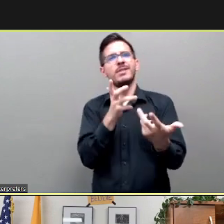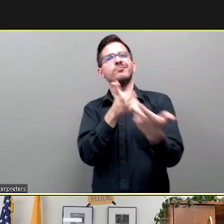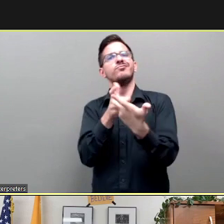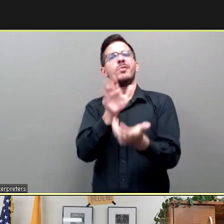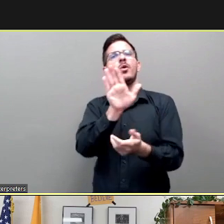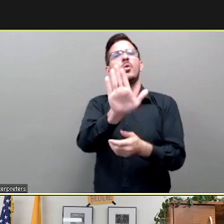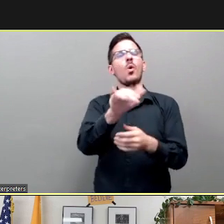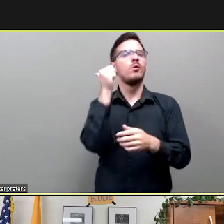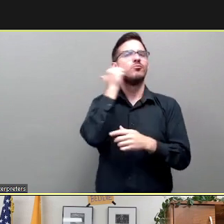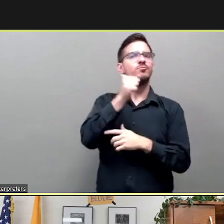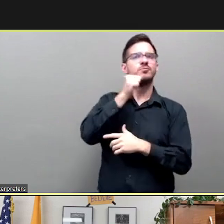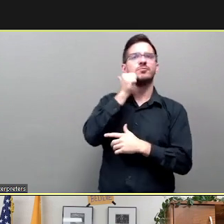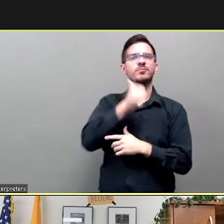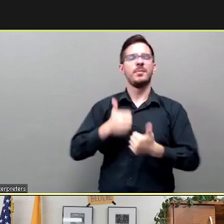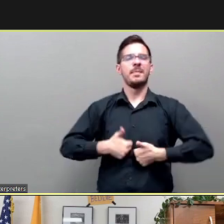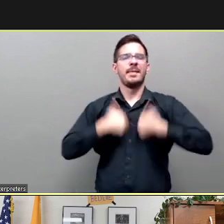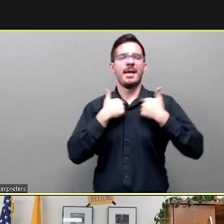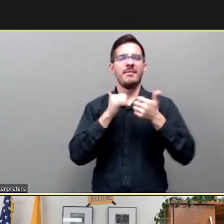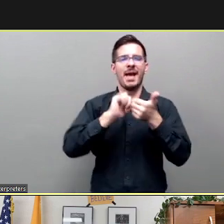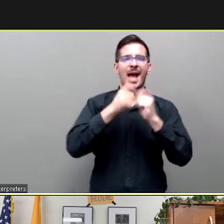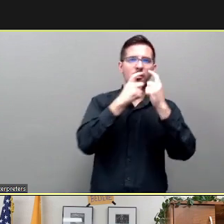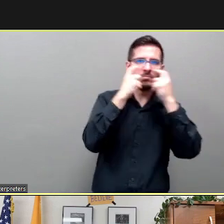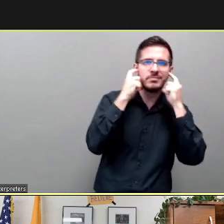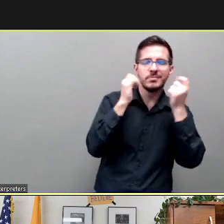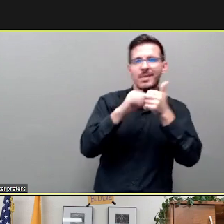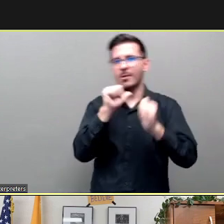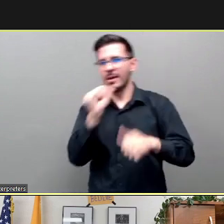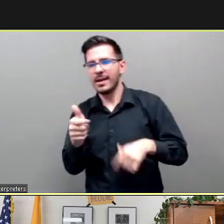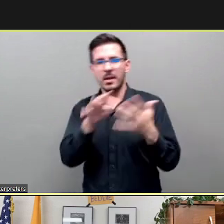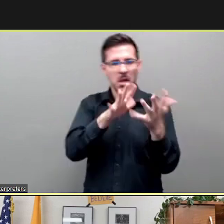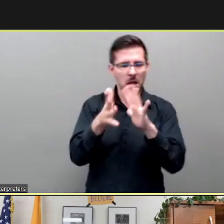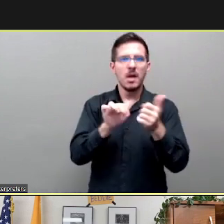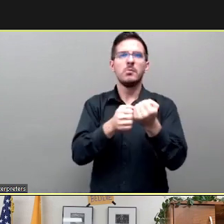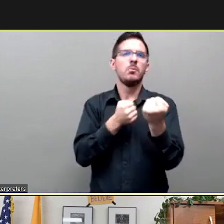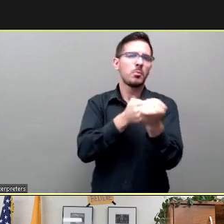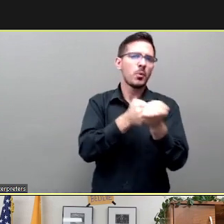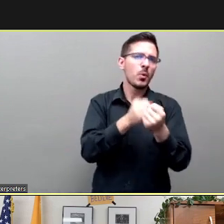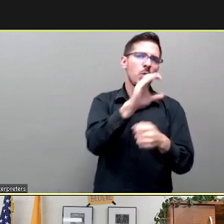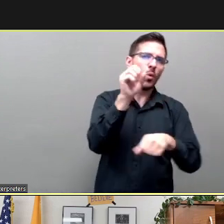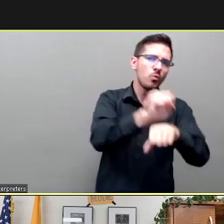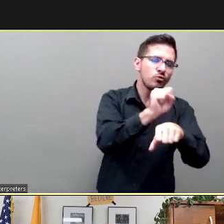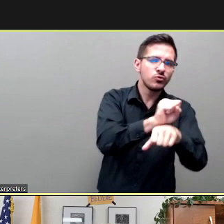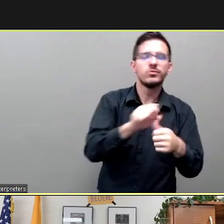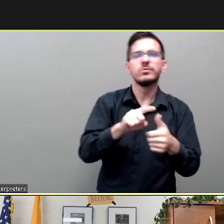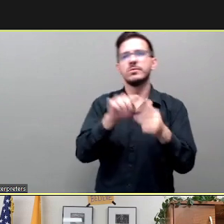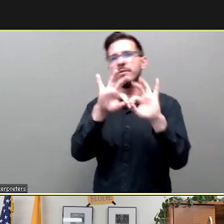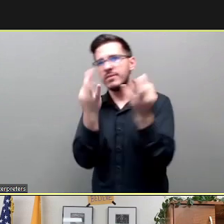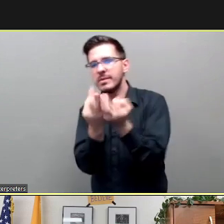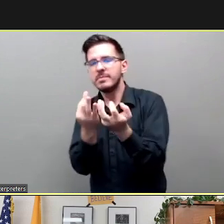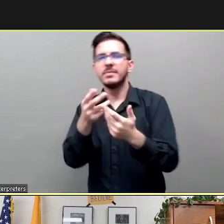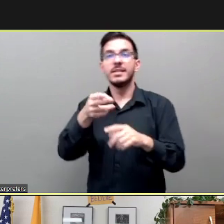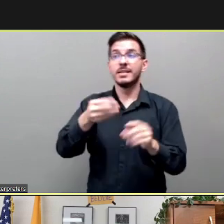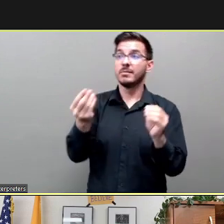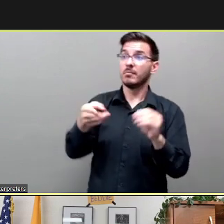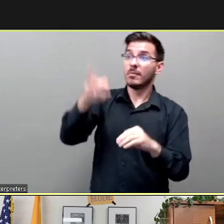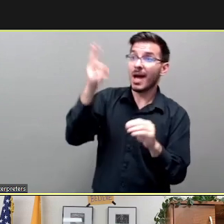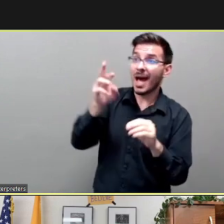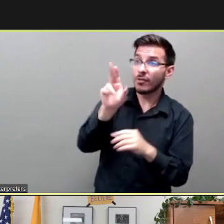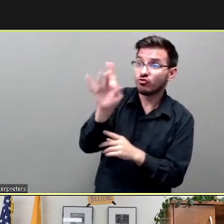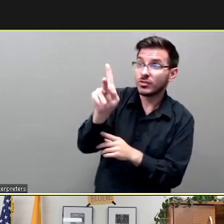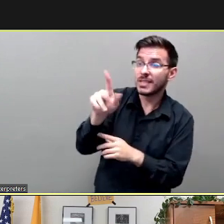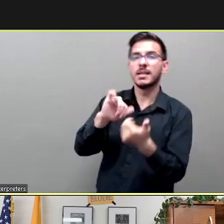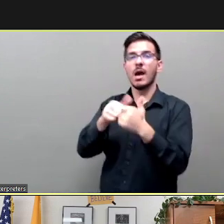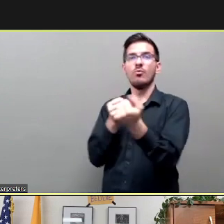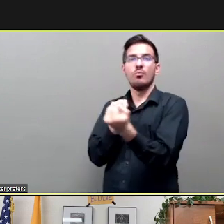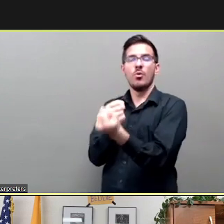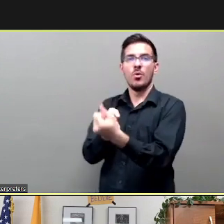what we know and how we can support coworkers, family members, and those we live with who have more risk than we do. And I think that's really it, Jody.